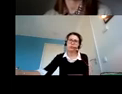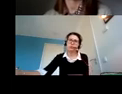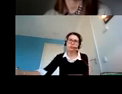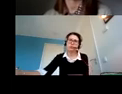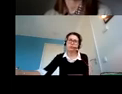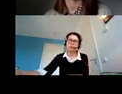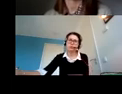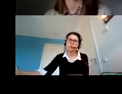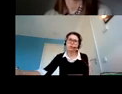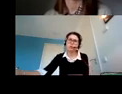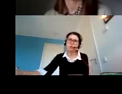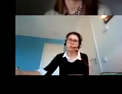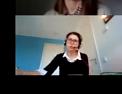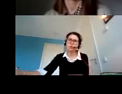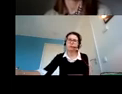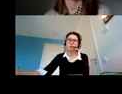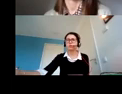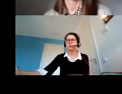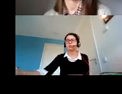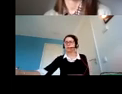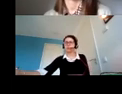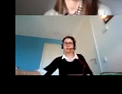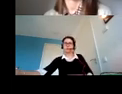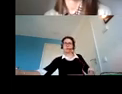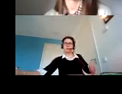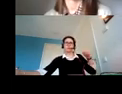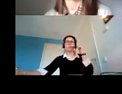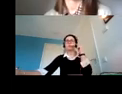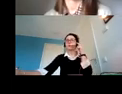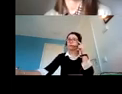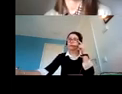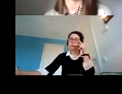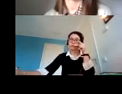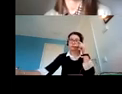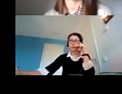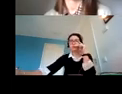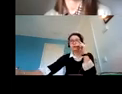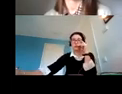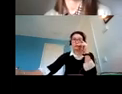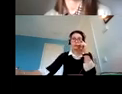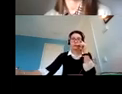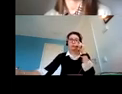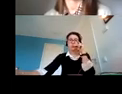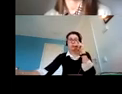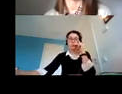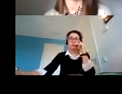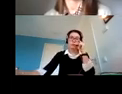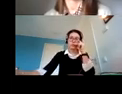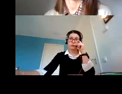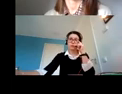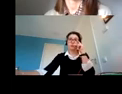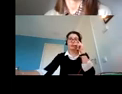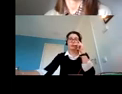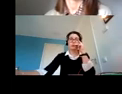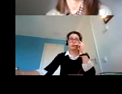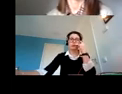a due diligence process to identify, prevent, and mitigate the risk of the commission of specific